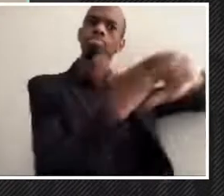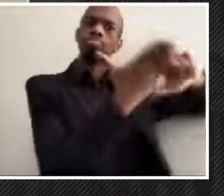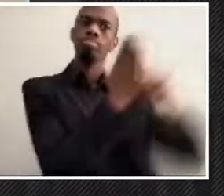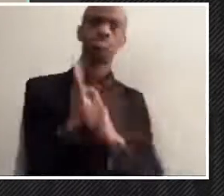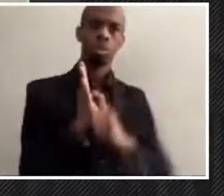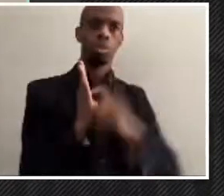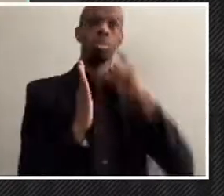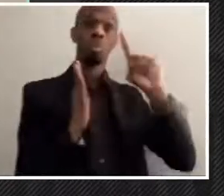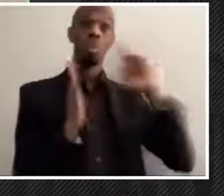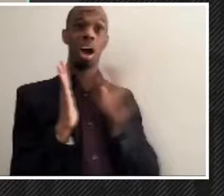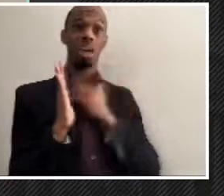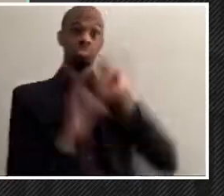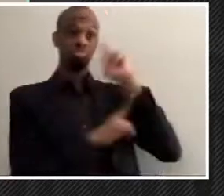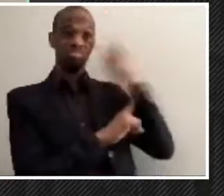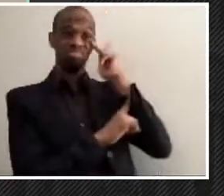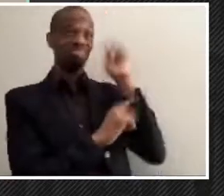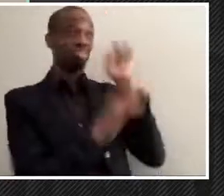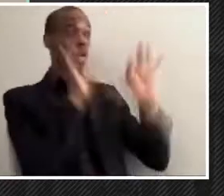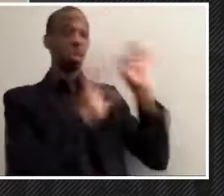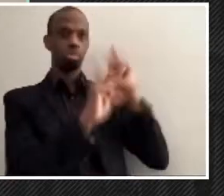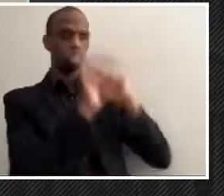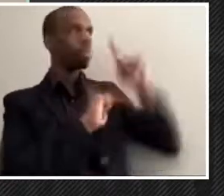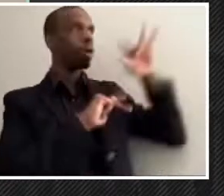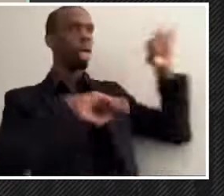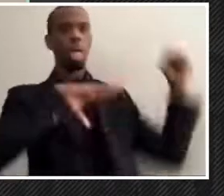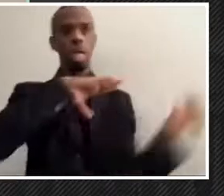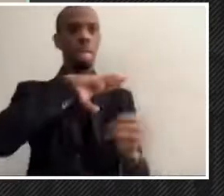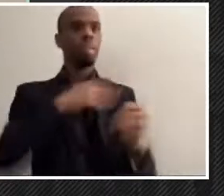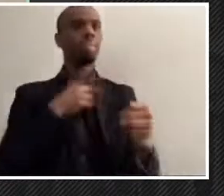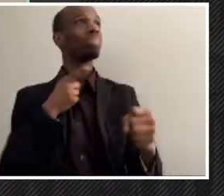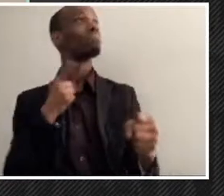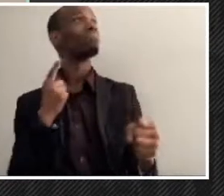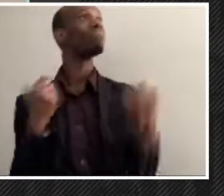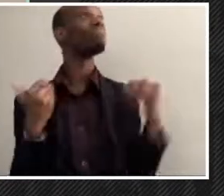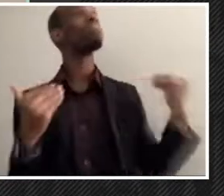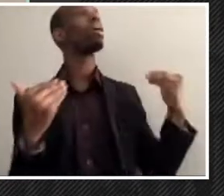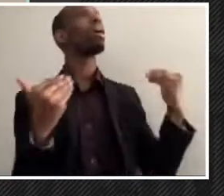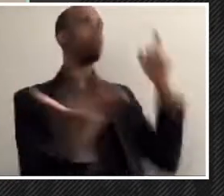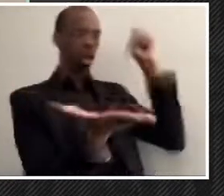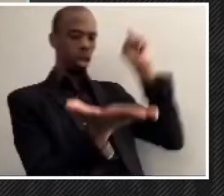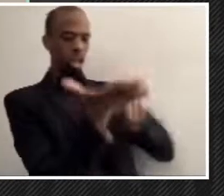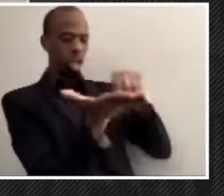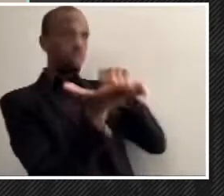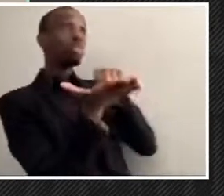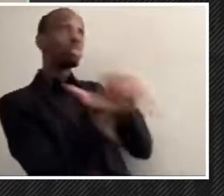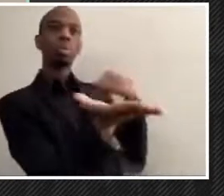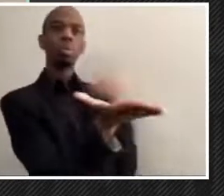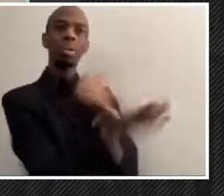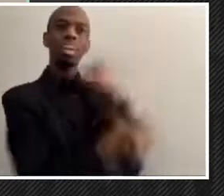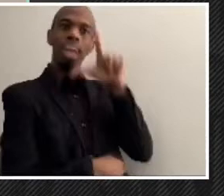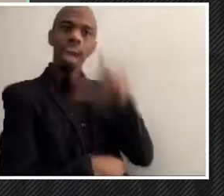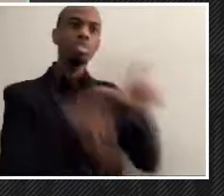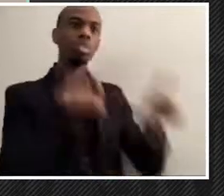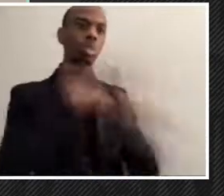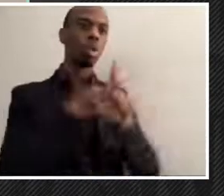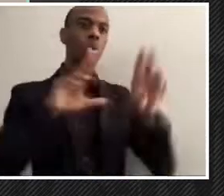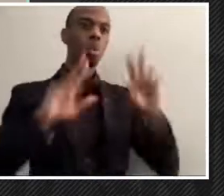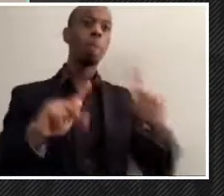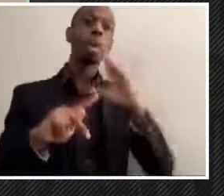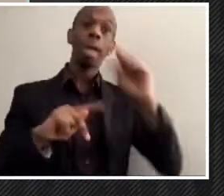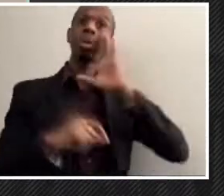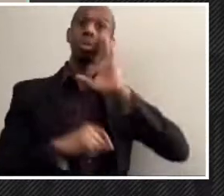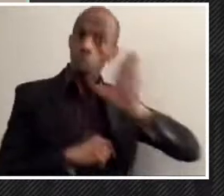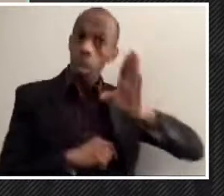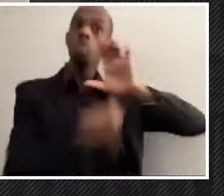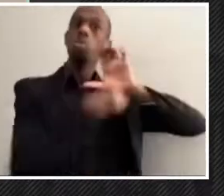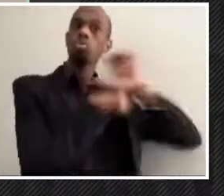up, or we're gonna have to show out. And quite frankly, what I think this really does is it forces the narrative and the conversations, even at the